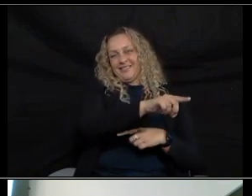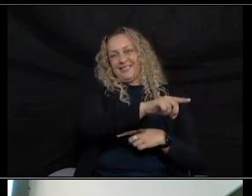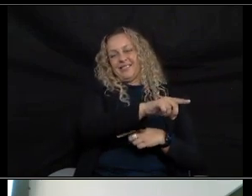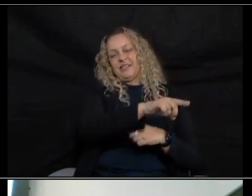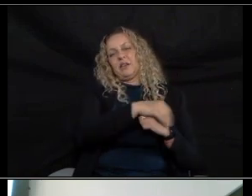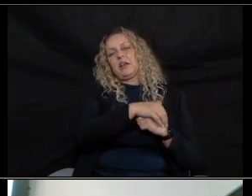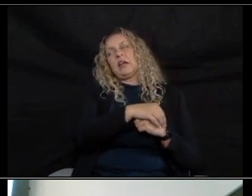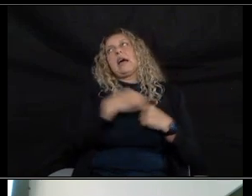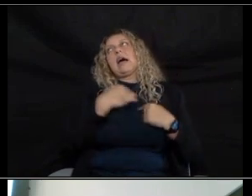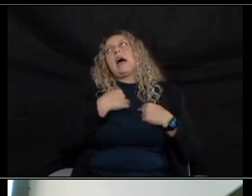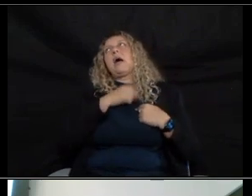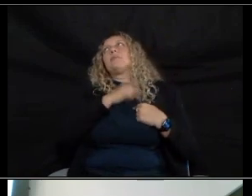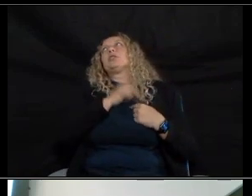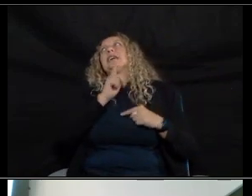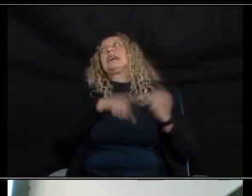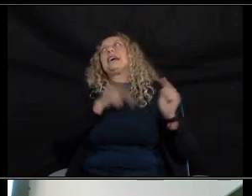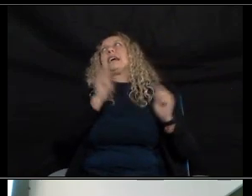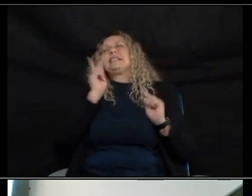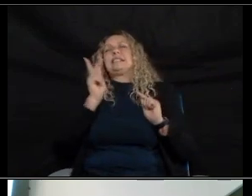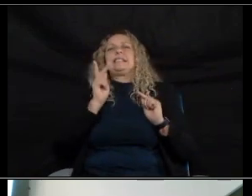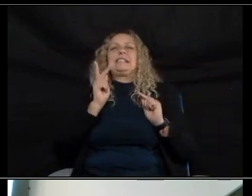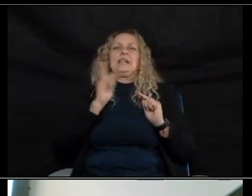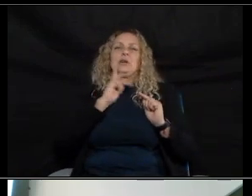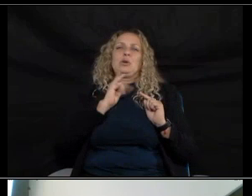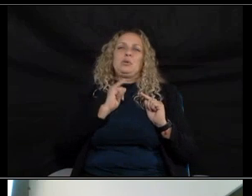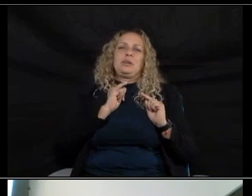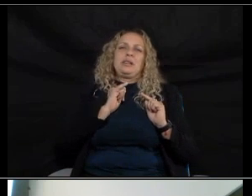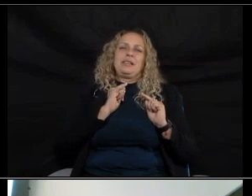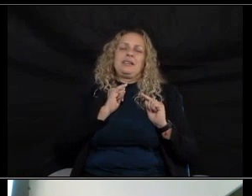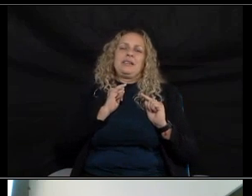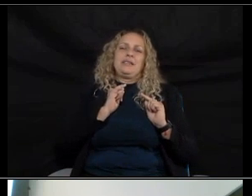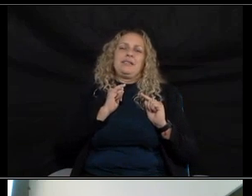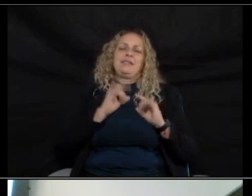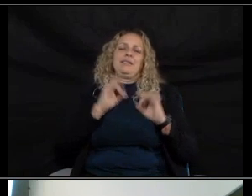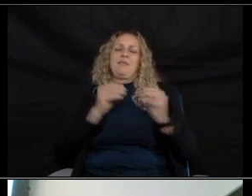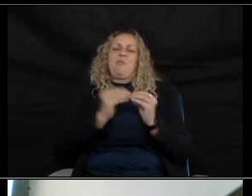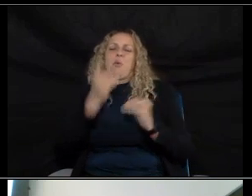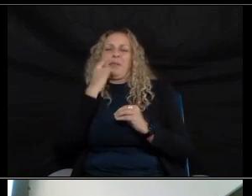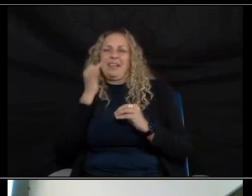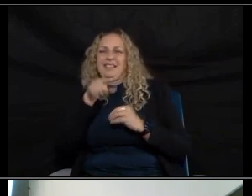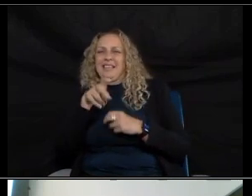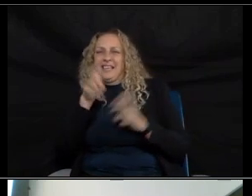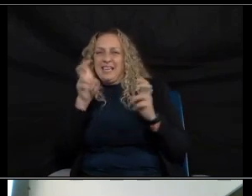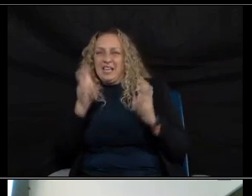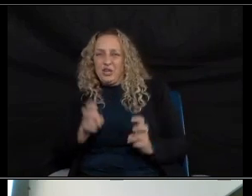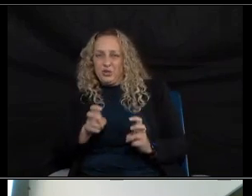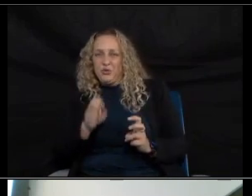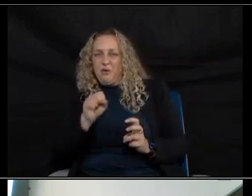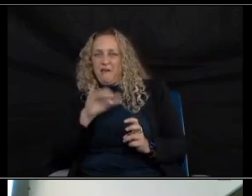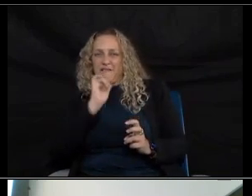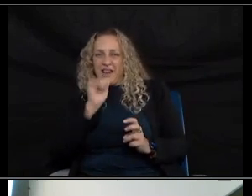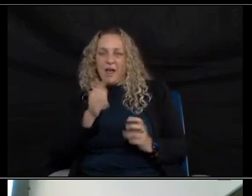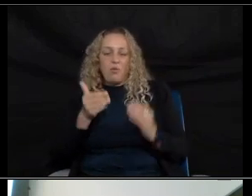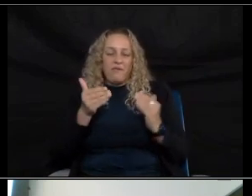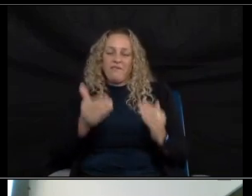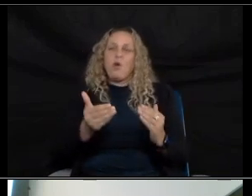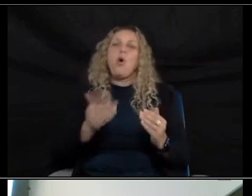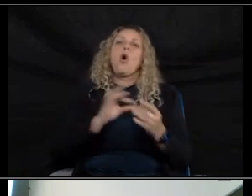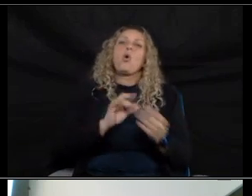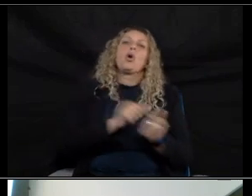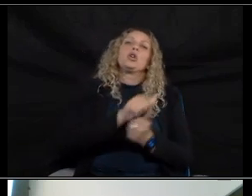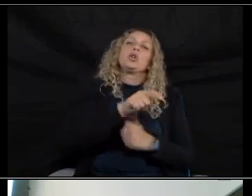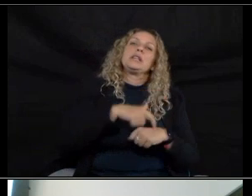I can't personally see doubling down when the issues of not moving forward according